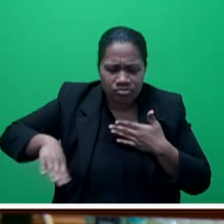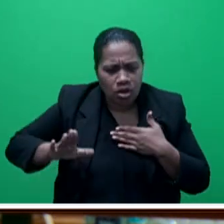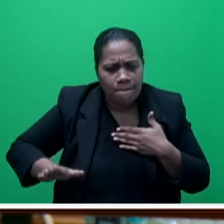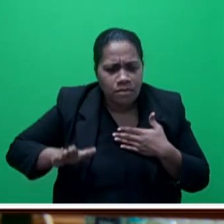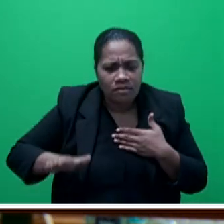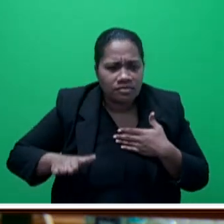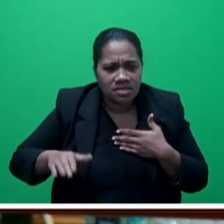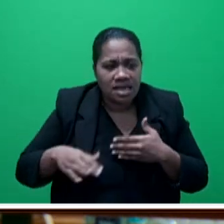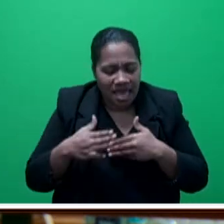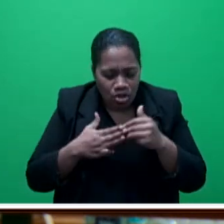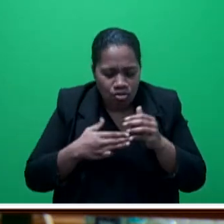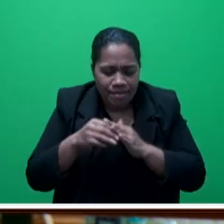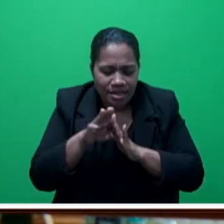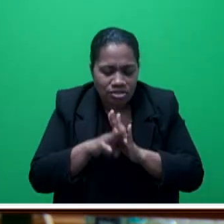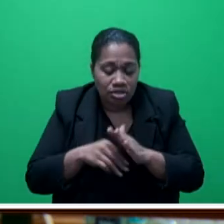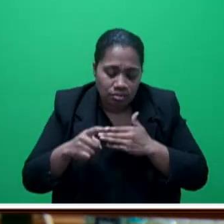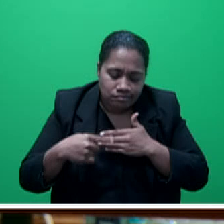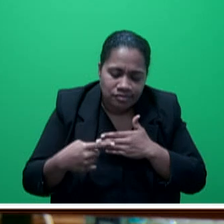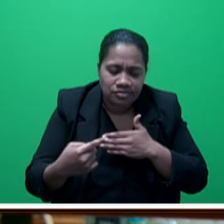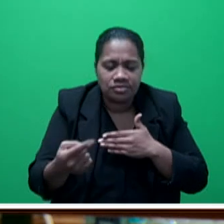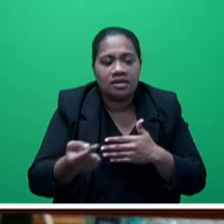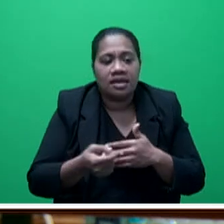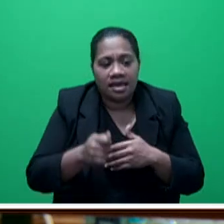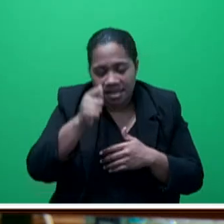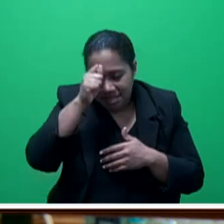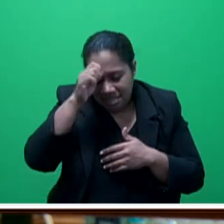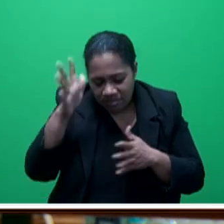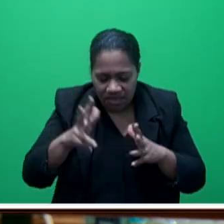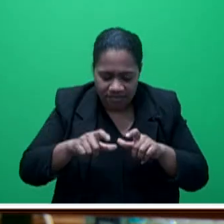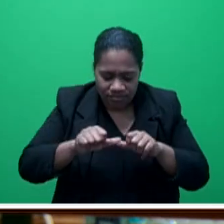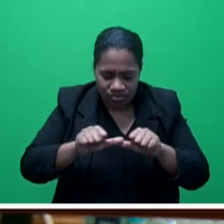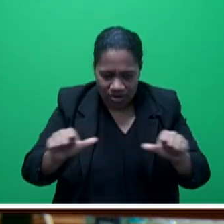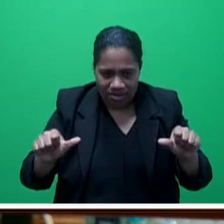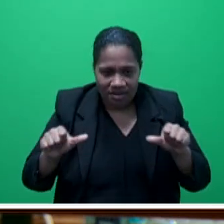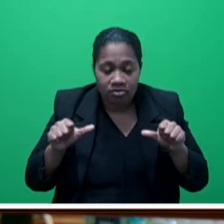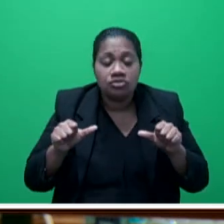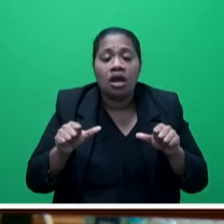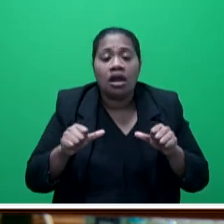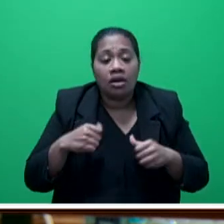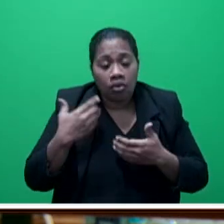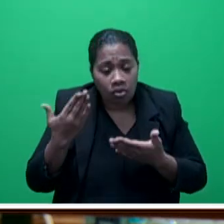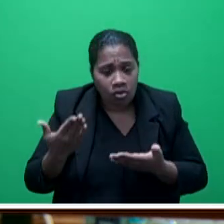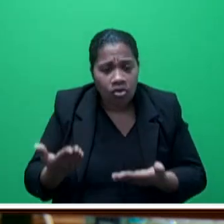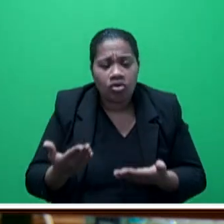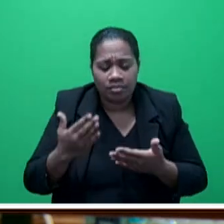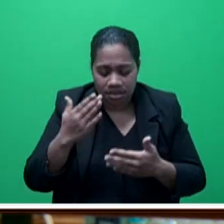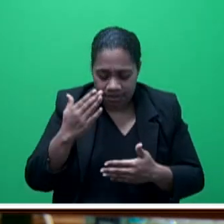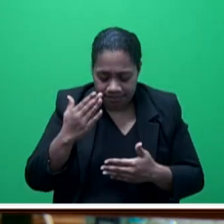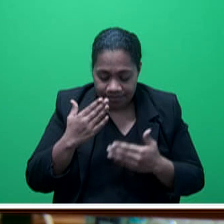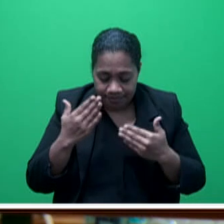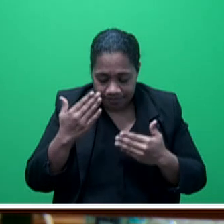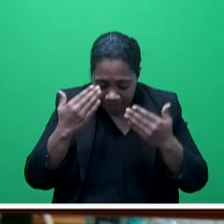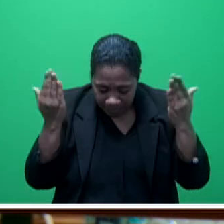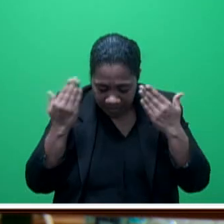available resources for sustainability and climate-smart agriculture. Honorable Speaker said, as clearly outlined in the Honorable